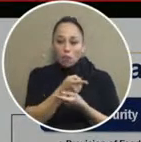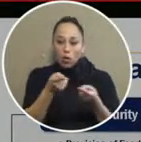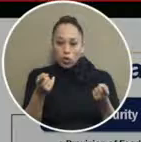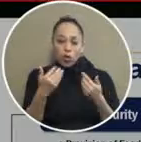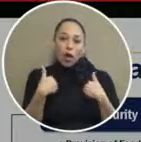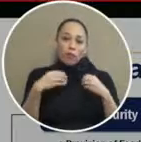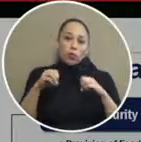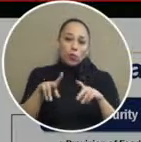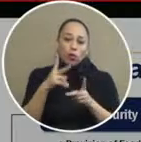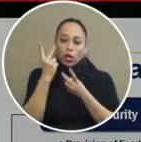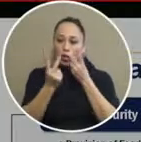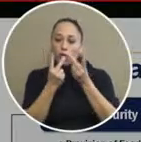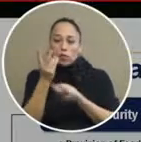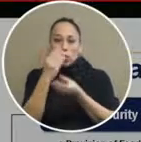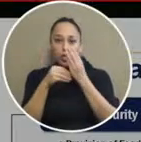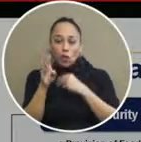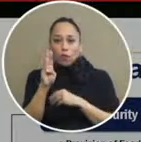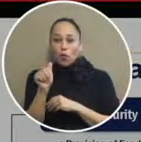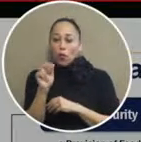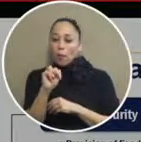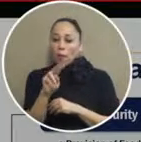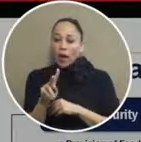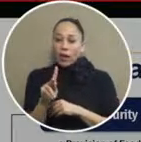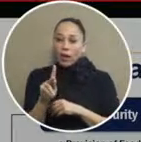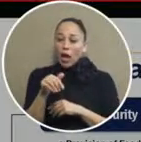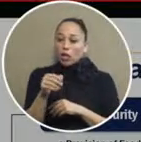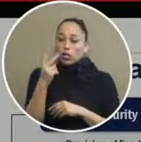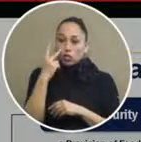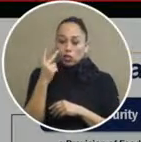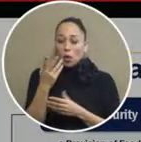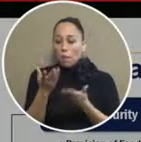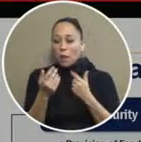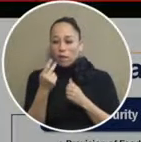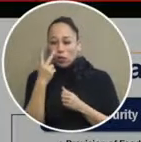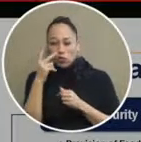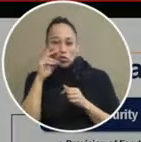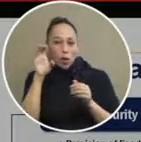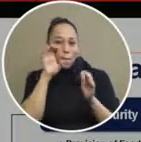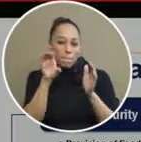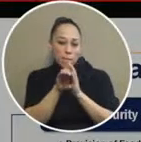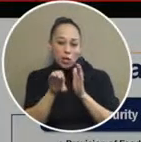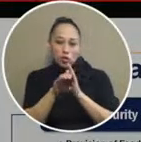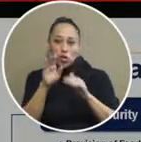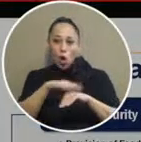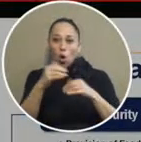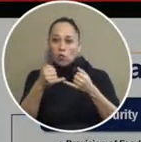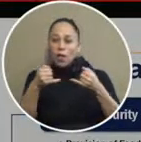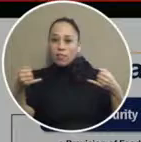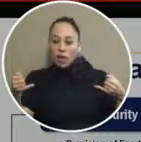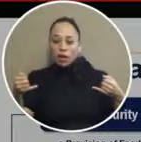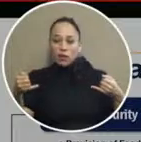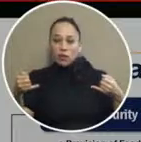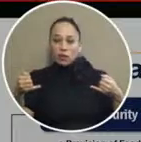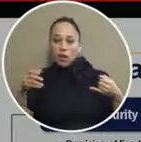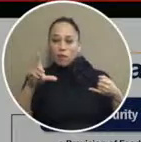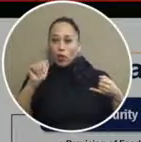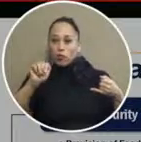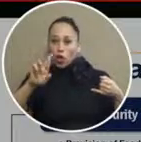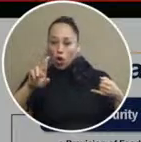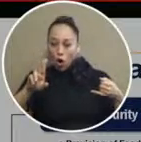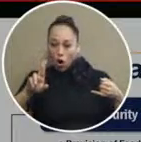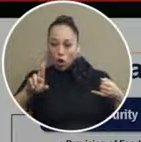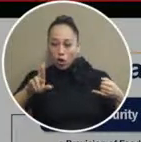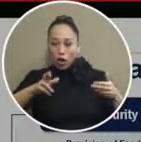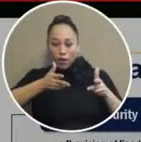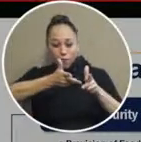the opportunity to visit the food bank, and you have seen, or maybe you've seen the images online of the cars,